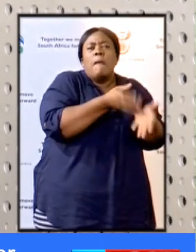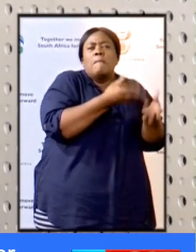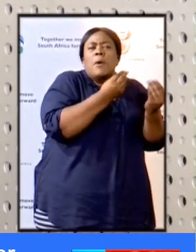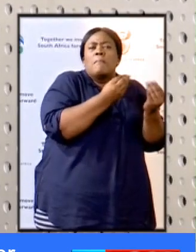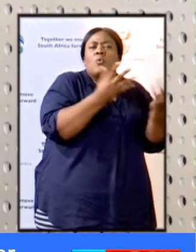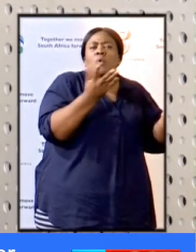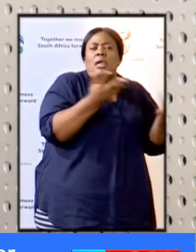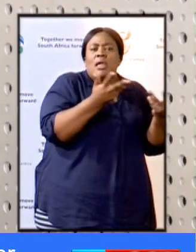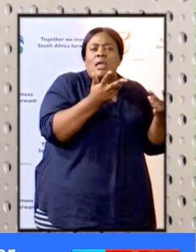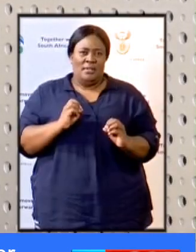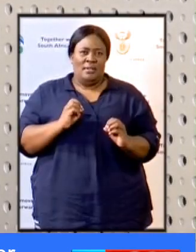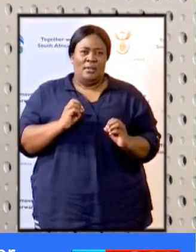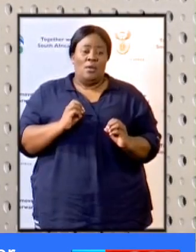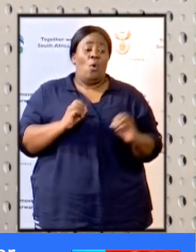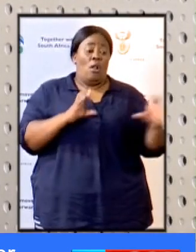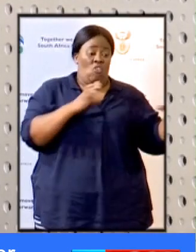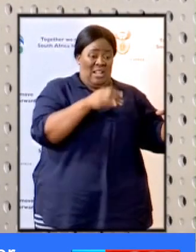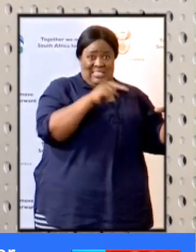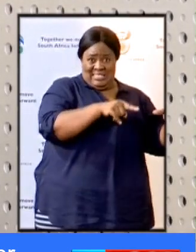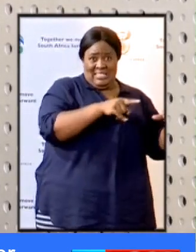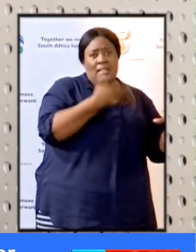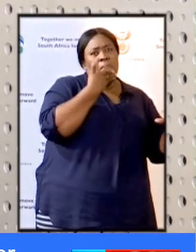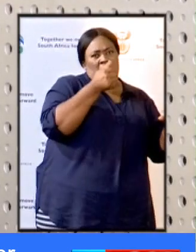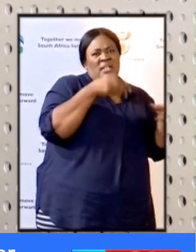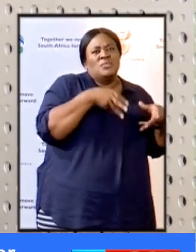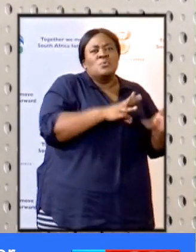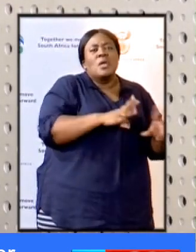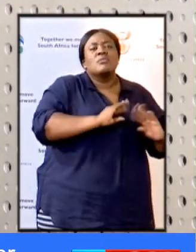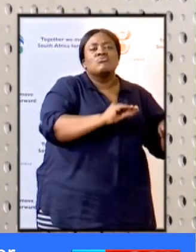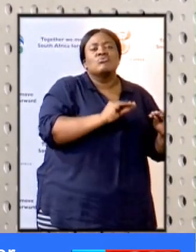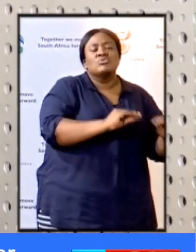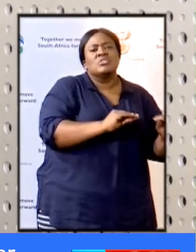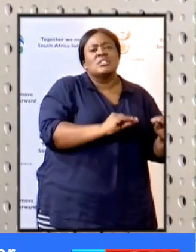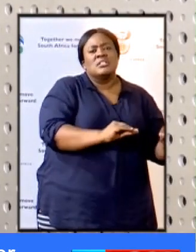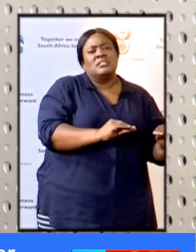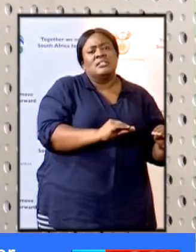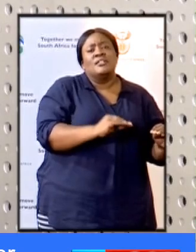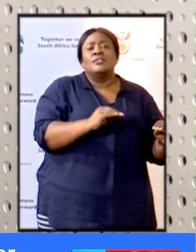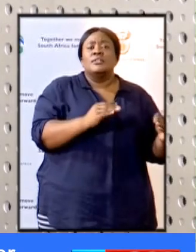saying it's a lost case, because as I said earlier, Chair,